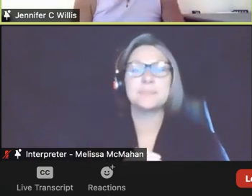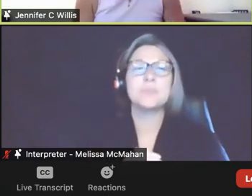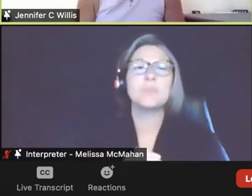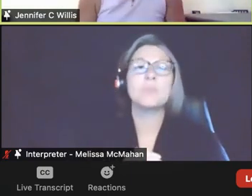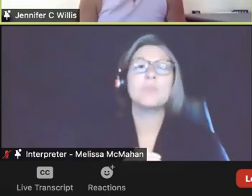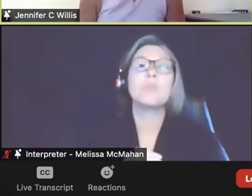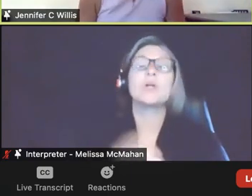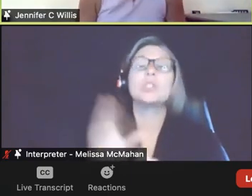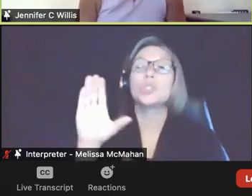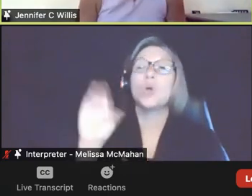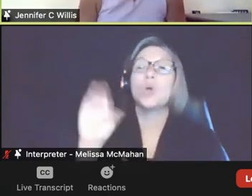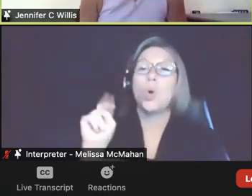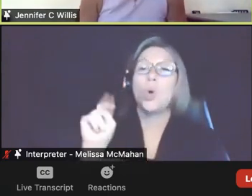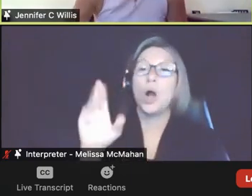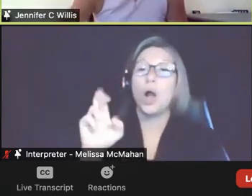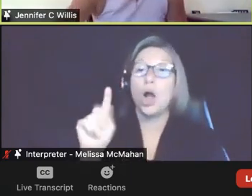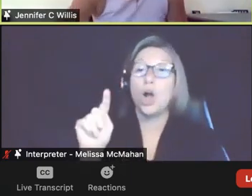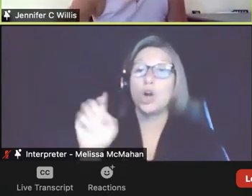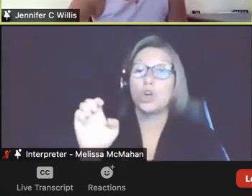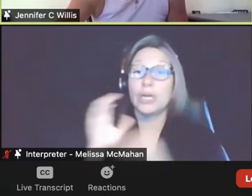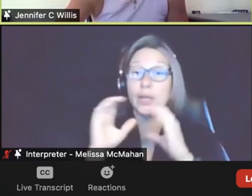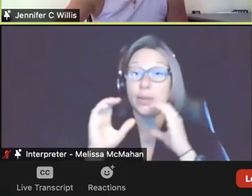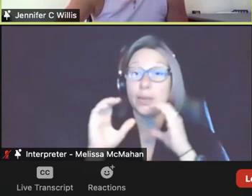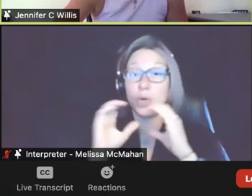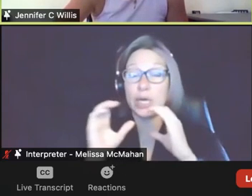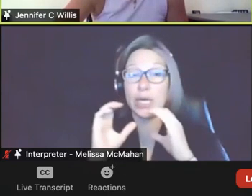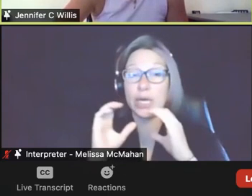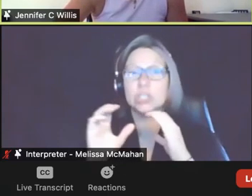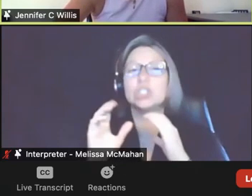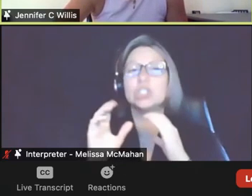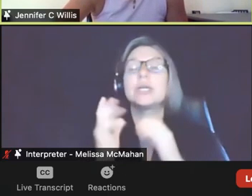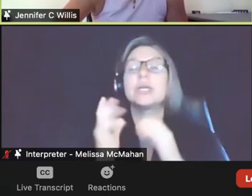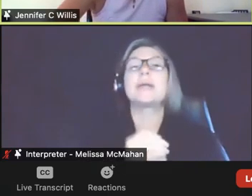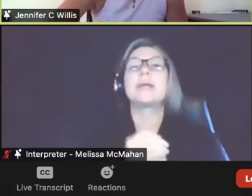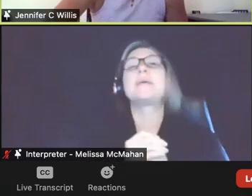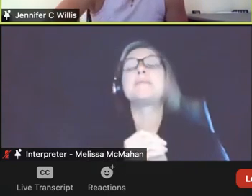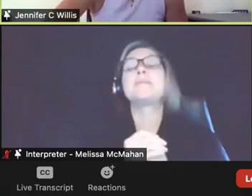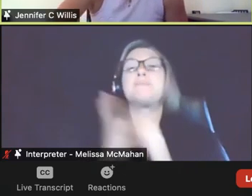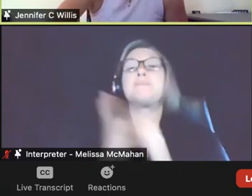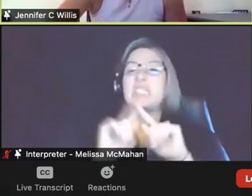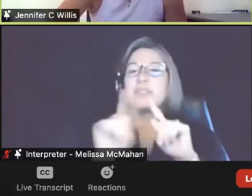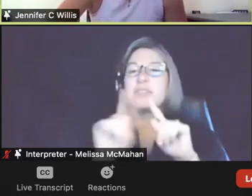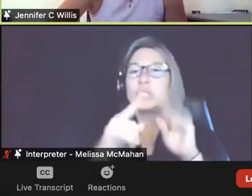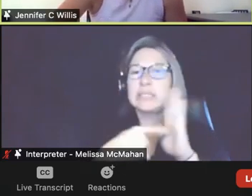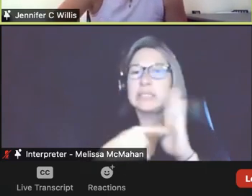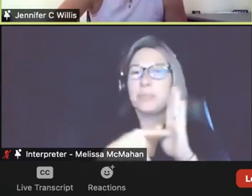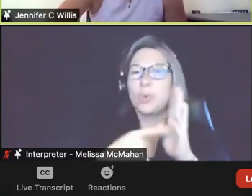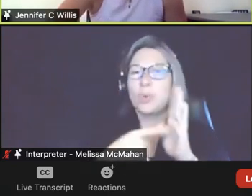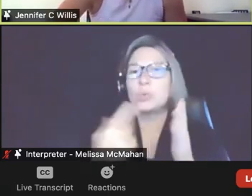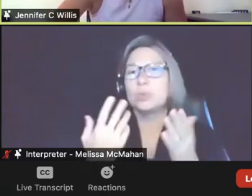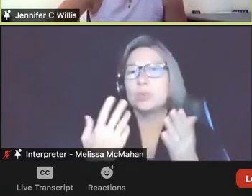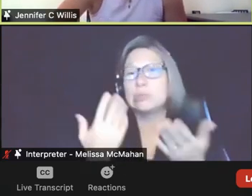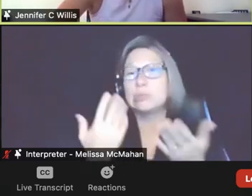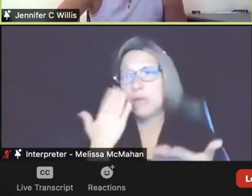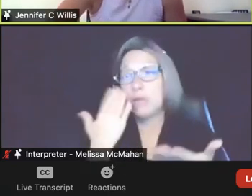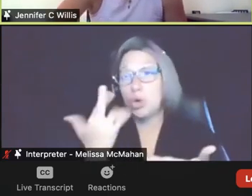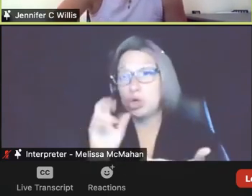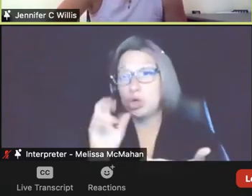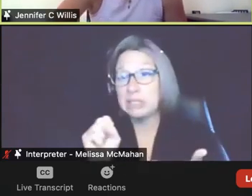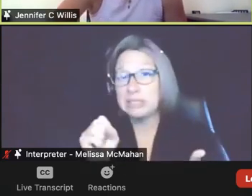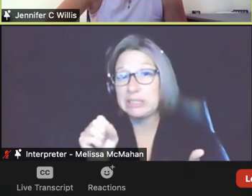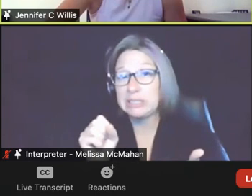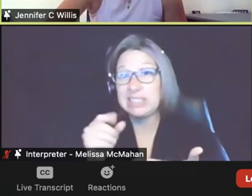So for concrete communication, now we're going to start talking about some concrete communication symbols, which we maybe, I don't know, Chris, what's your thought? This